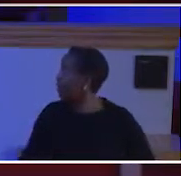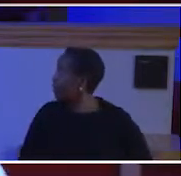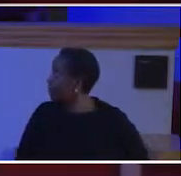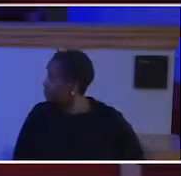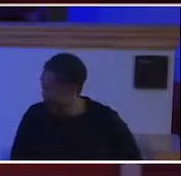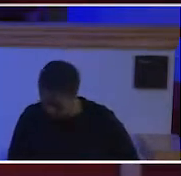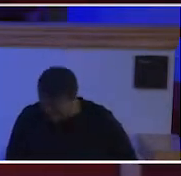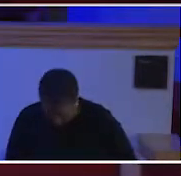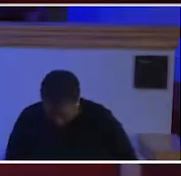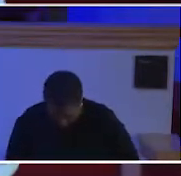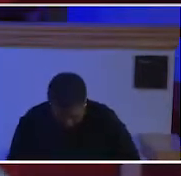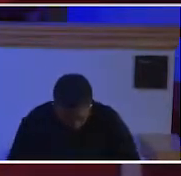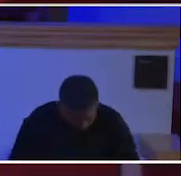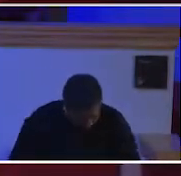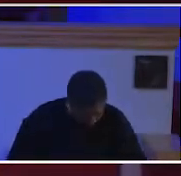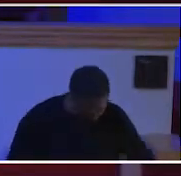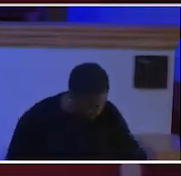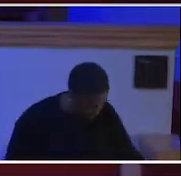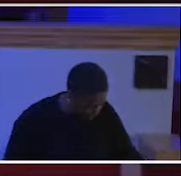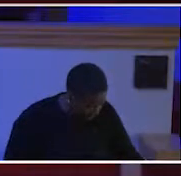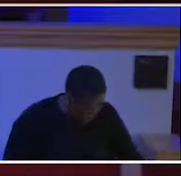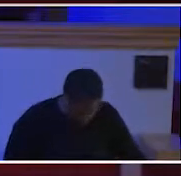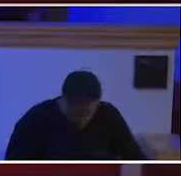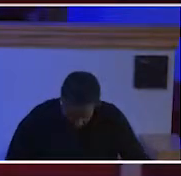if there is someone here today